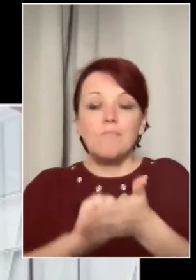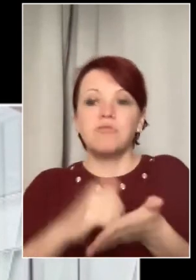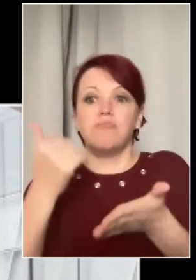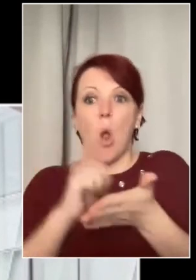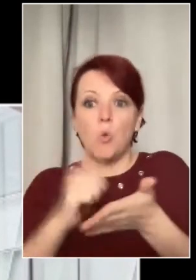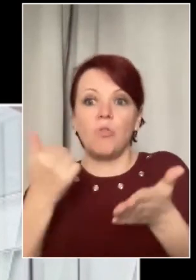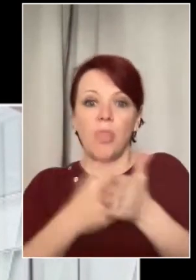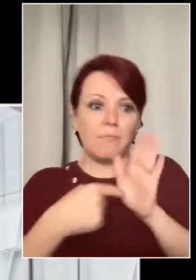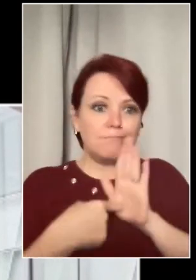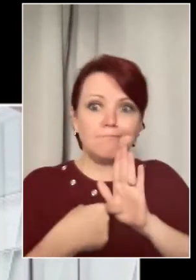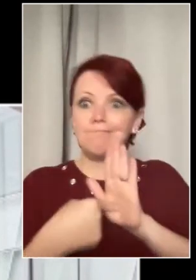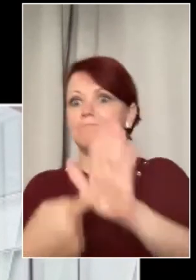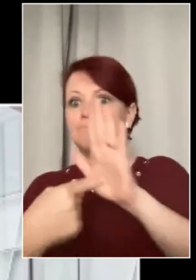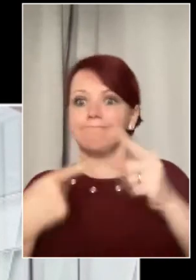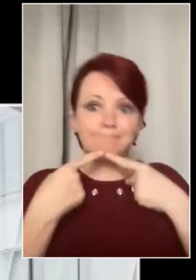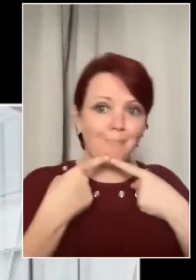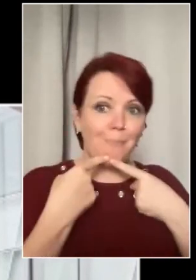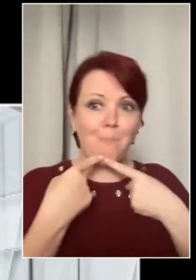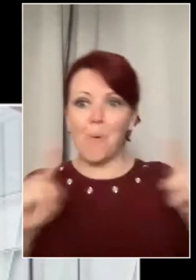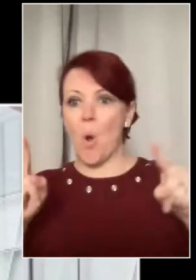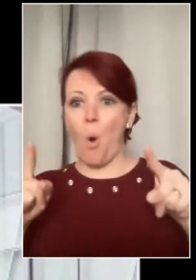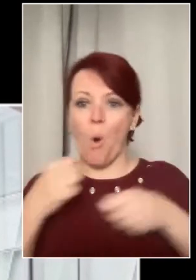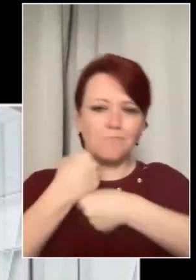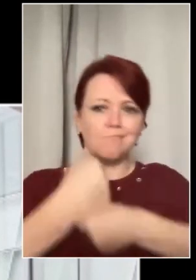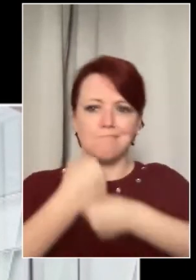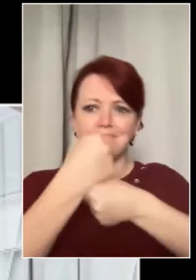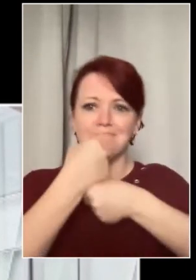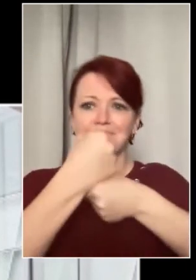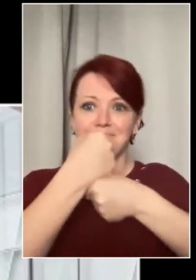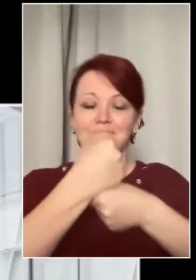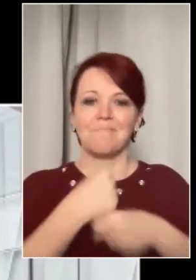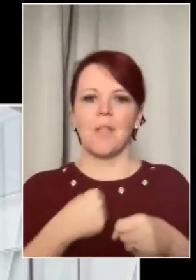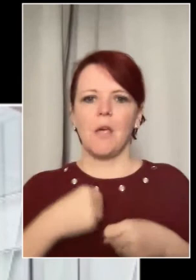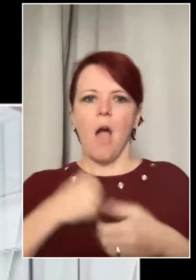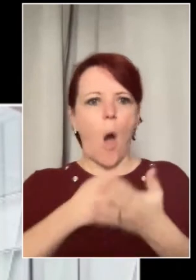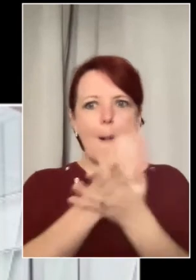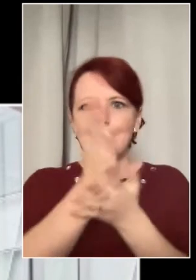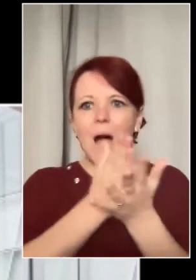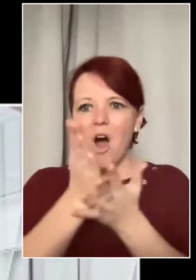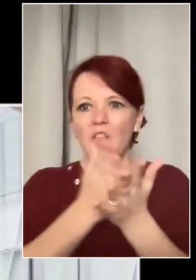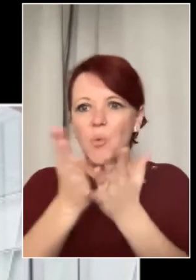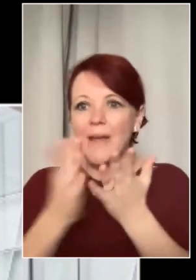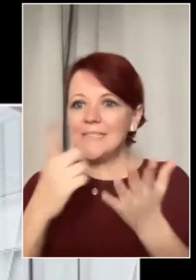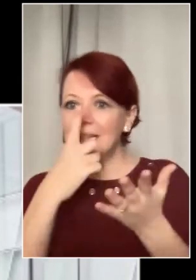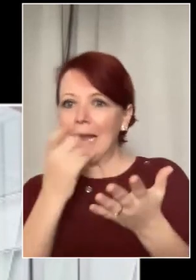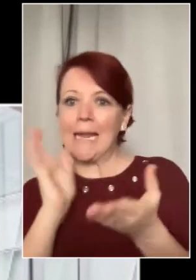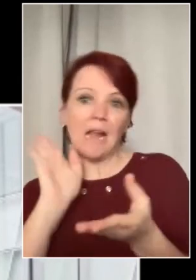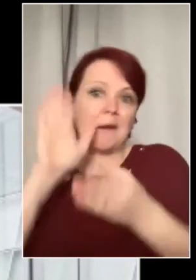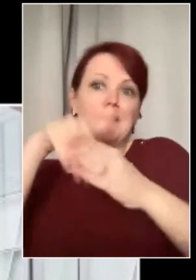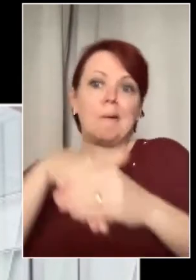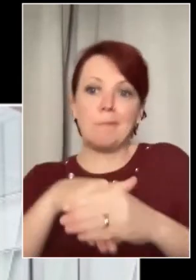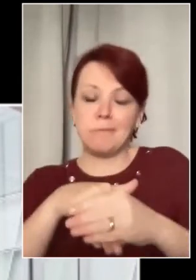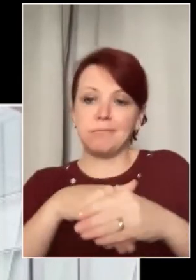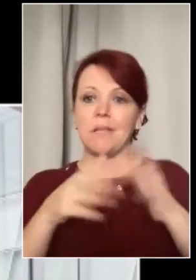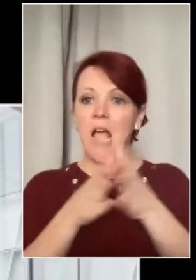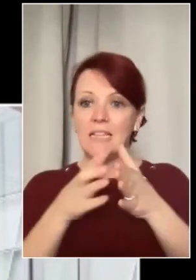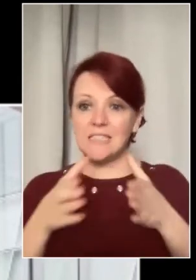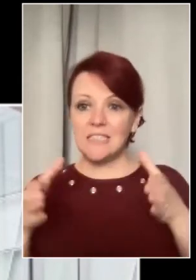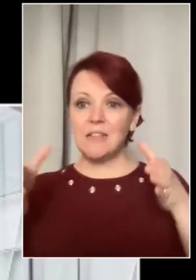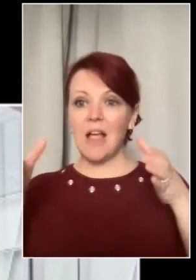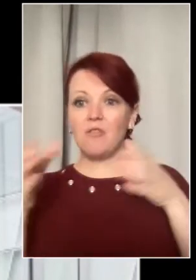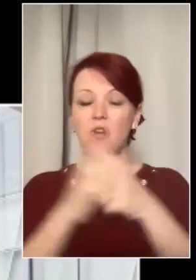can. We've grown our programme. We've grown the pathways that they can come into our business at. And